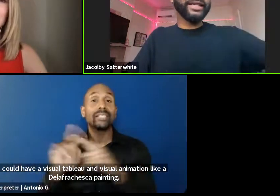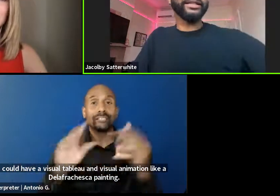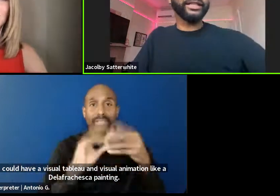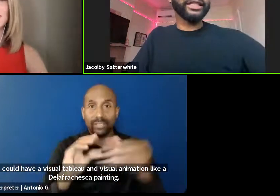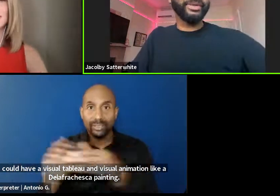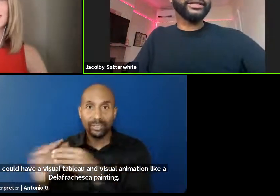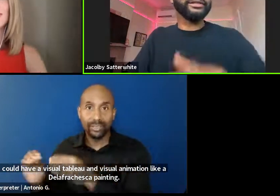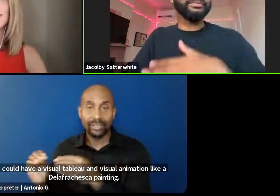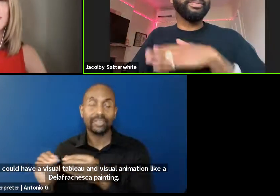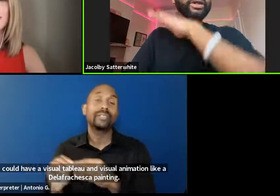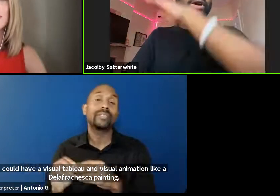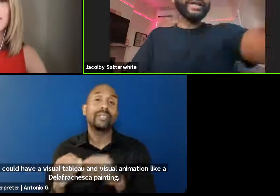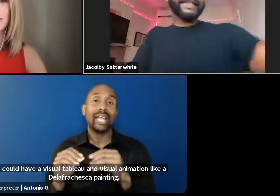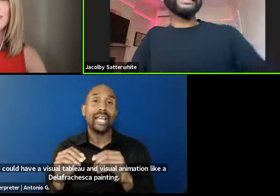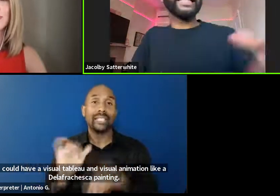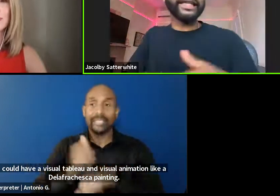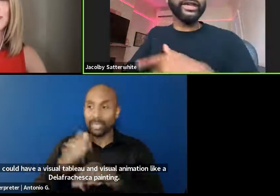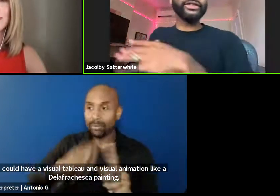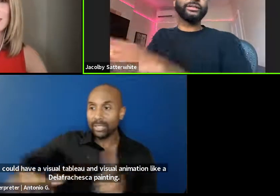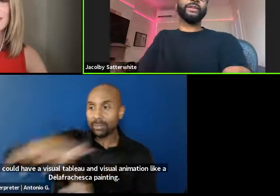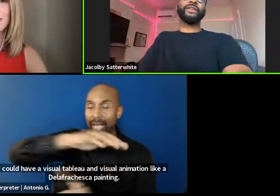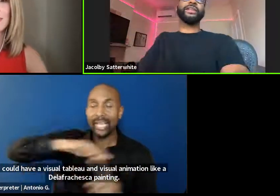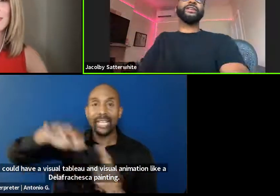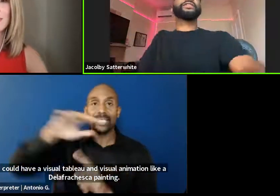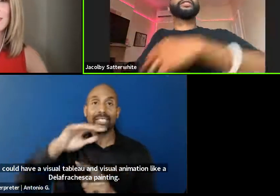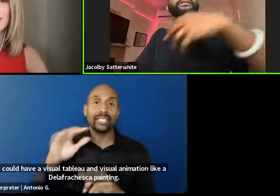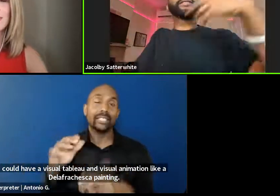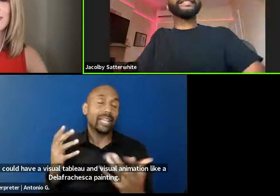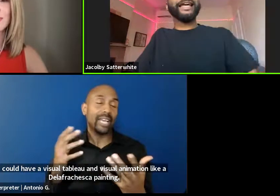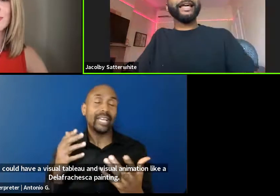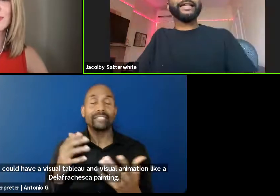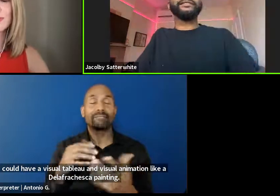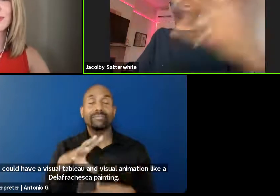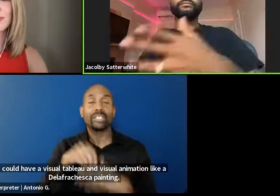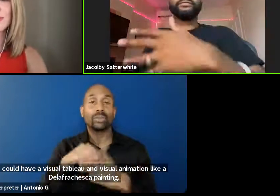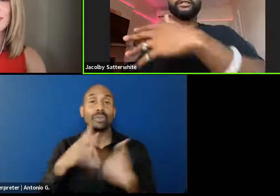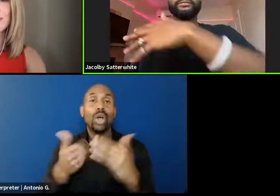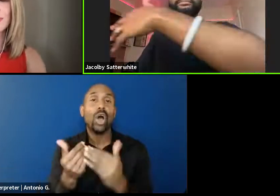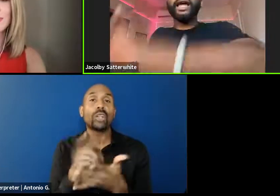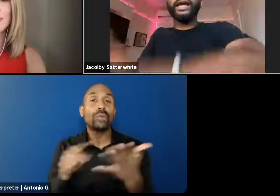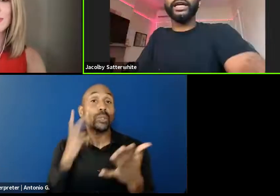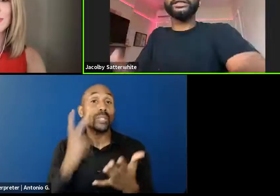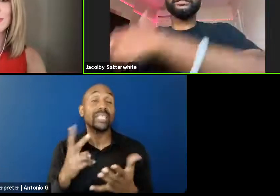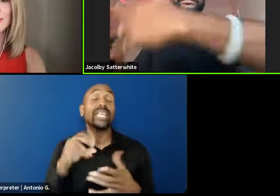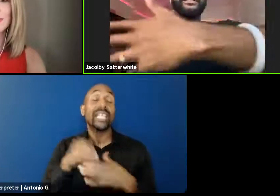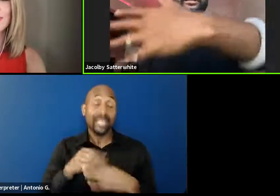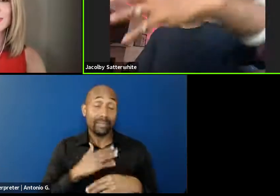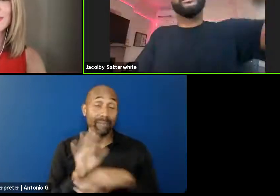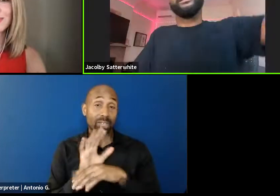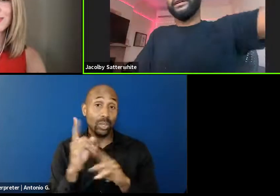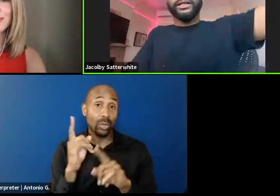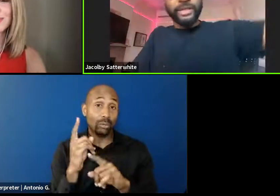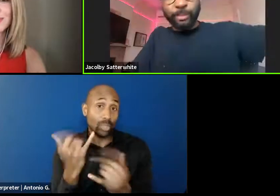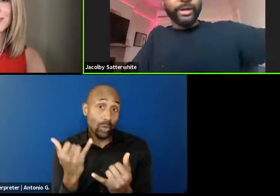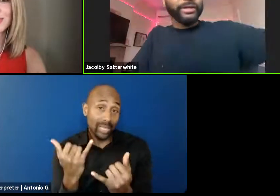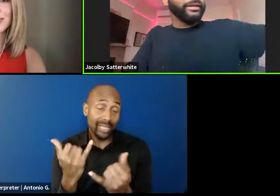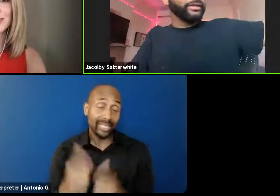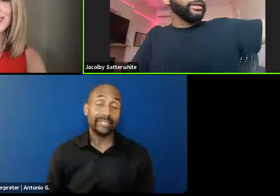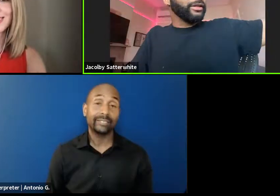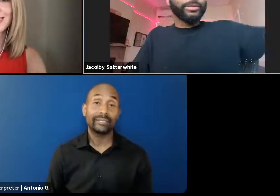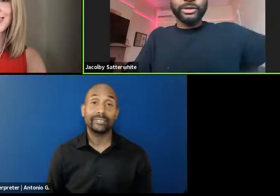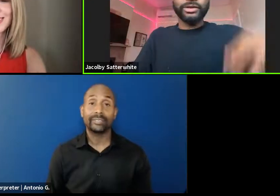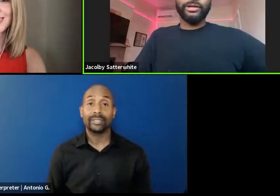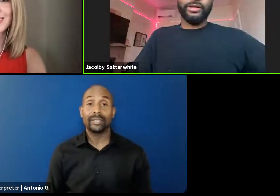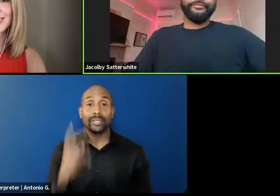my body into the space and build the whole lexicon that you see in my videos that today and the paintings and the sea prints